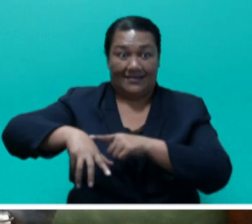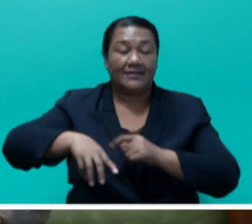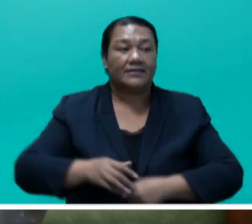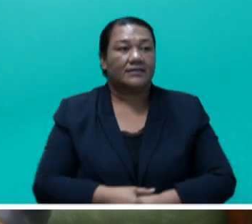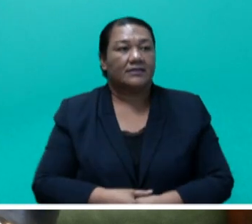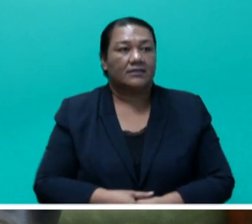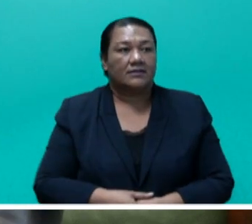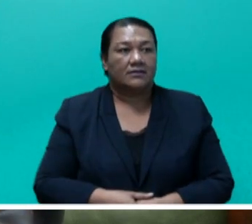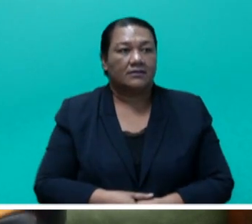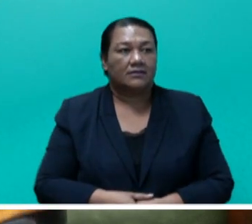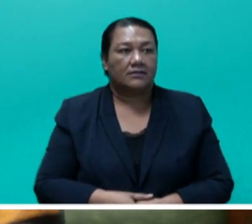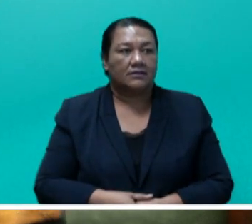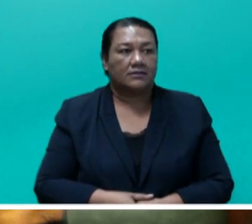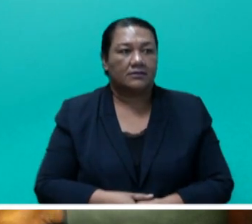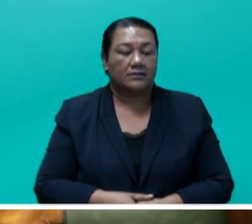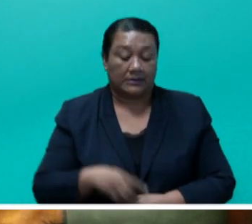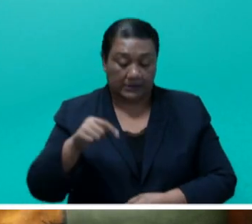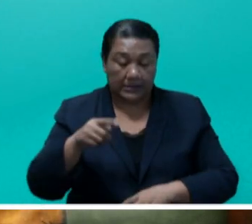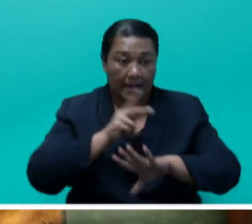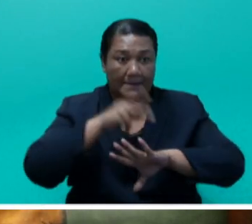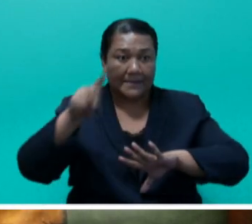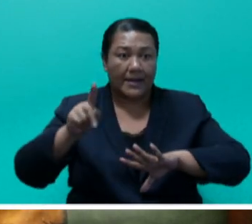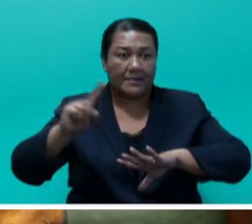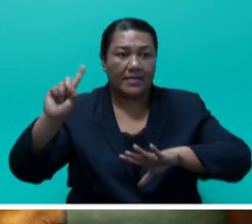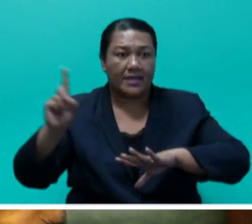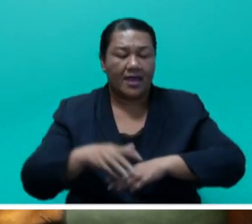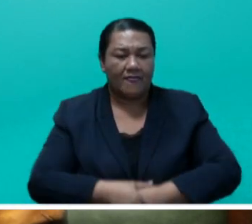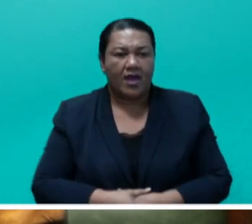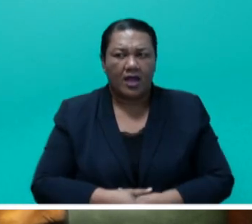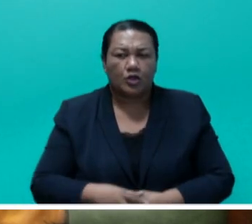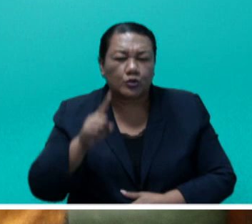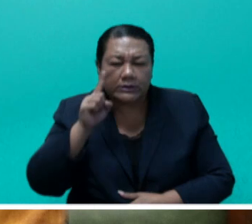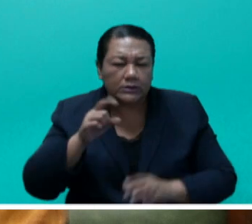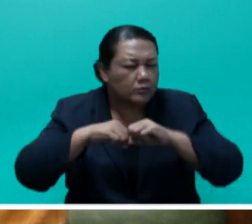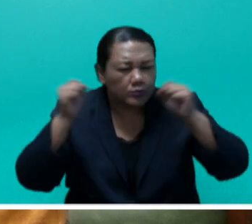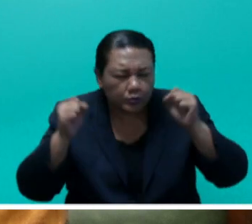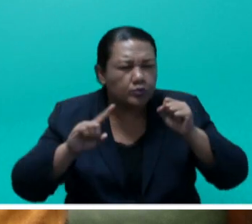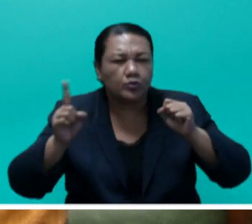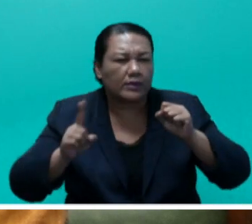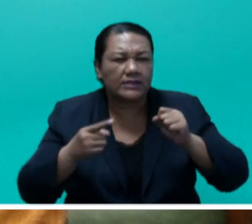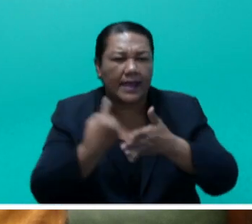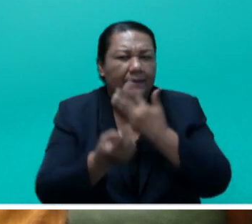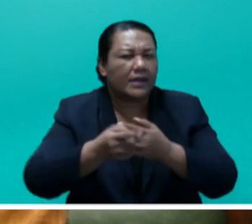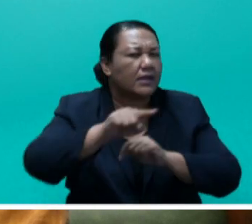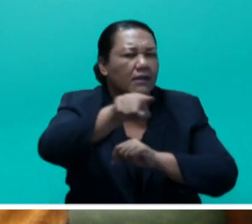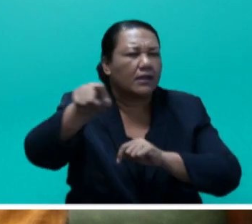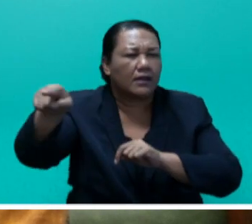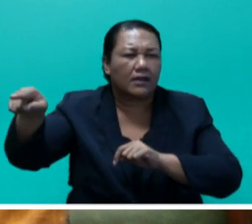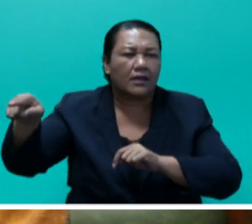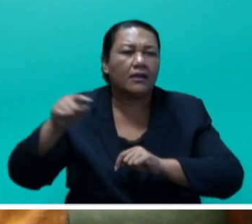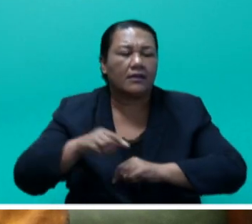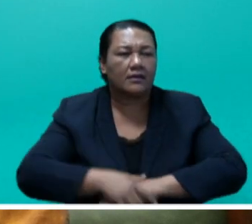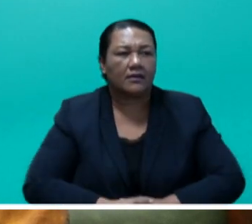time, I will be informing Parliament as to what is going on there and how we intend to take that forward. The Cabinet has